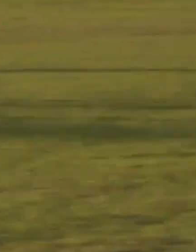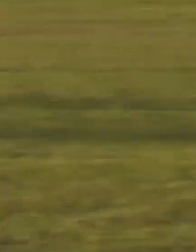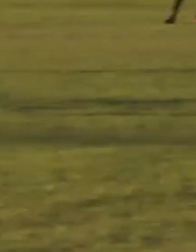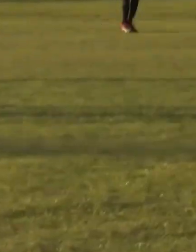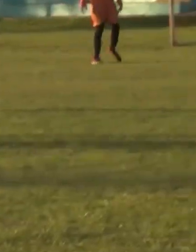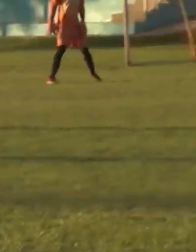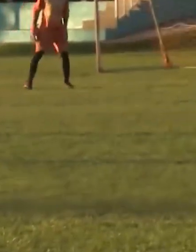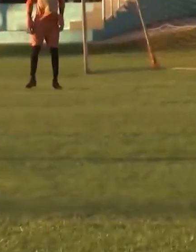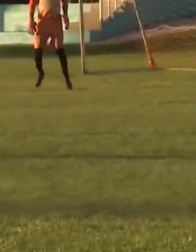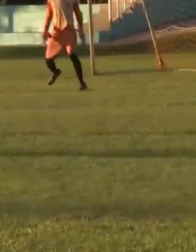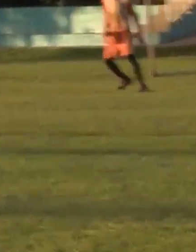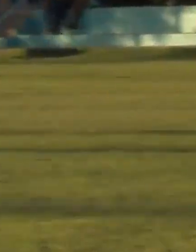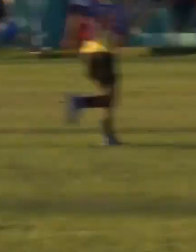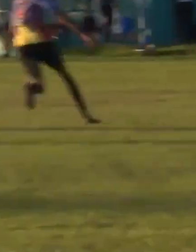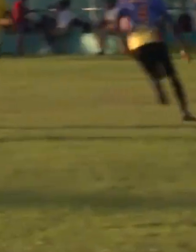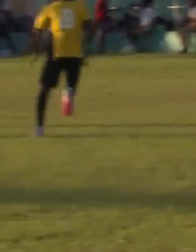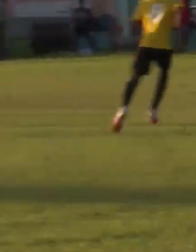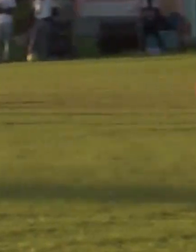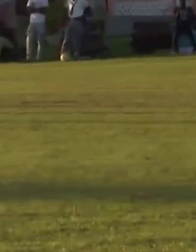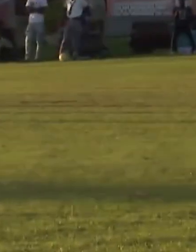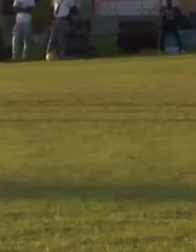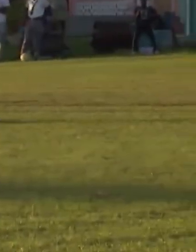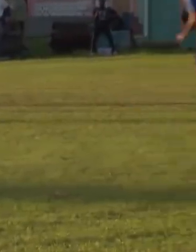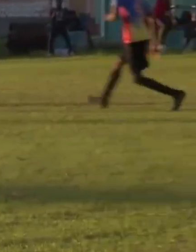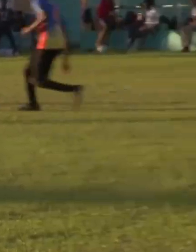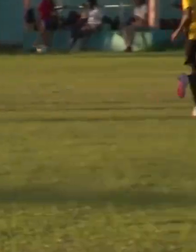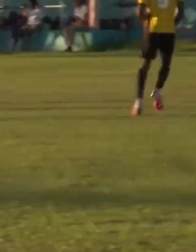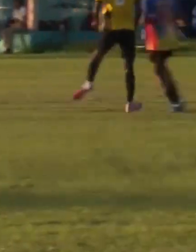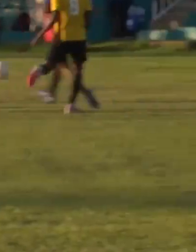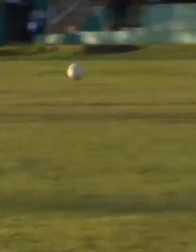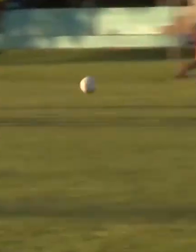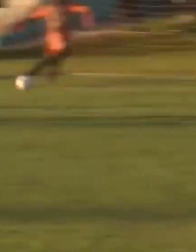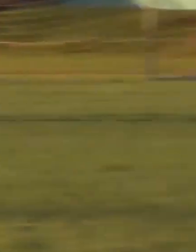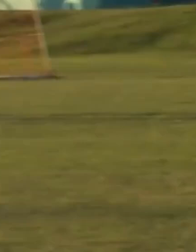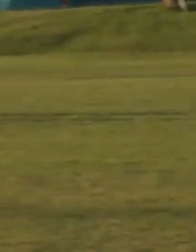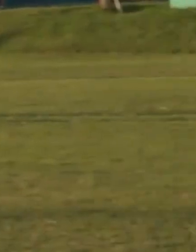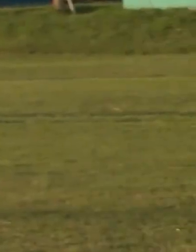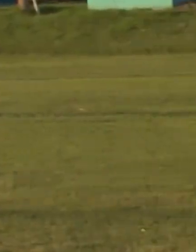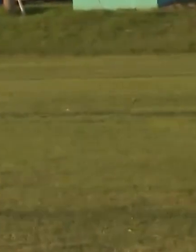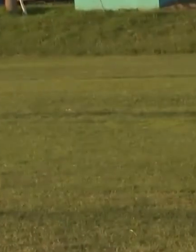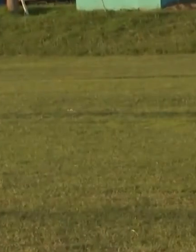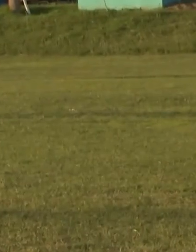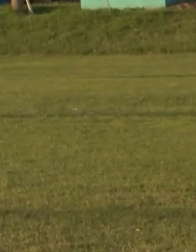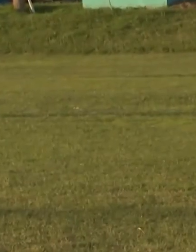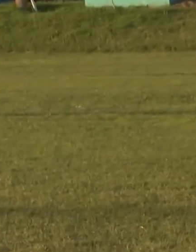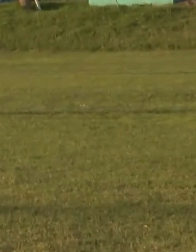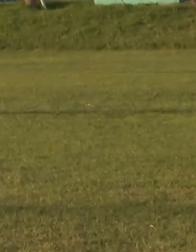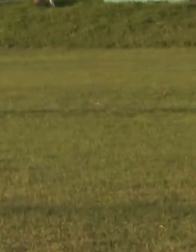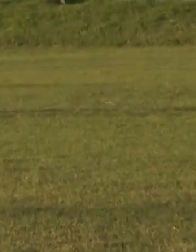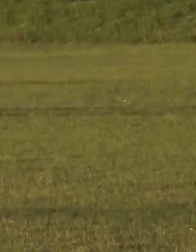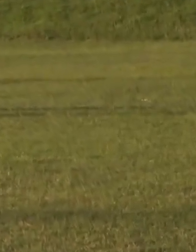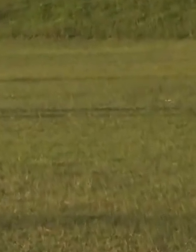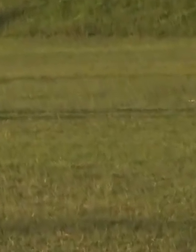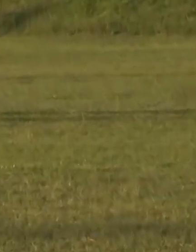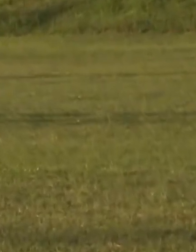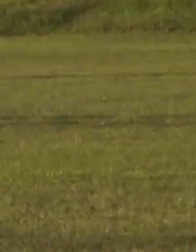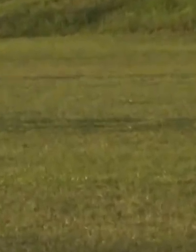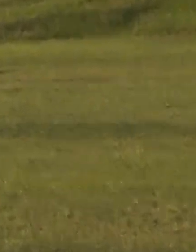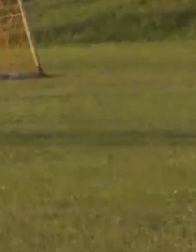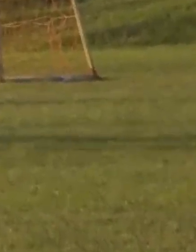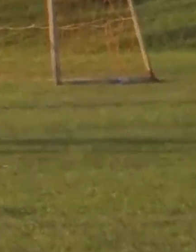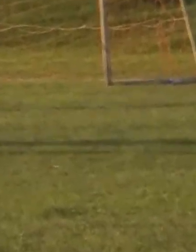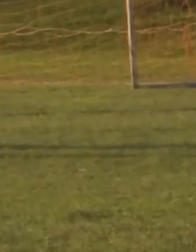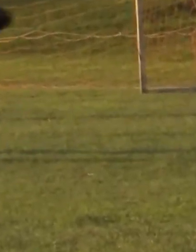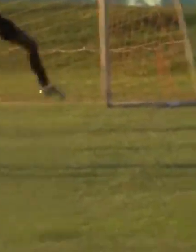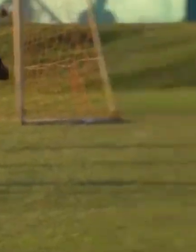the attempted clearance from Darrow Jordan fell nicely to Foundation's captain, Mikai Bowen, who draws this past Shepherd, and that's how it